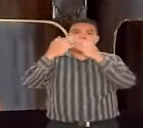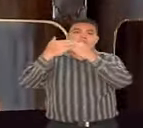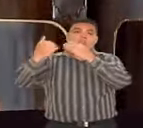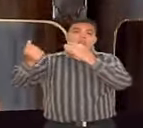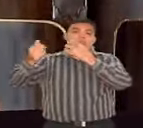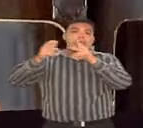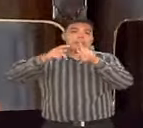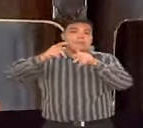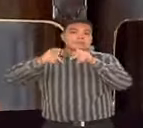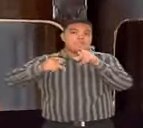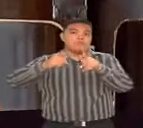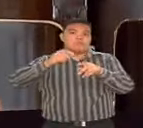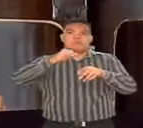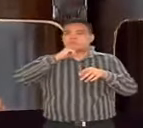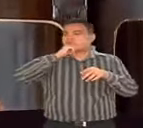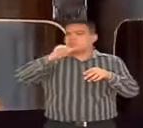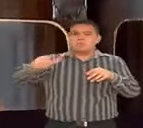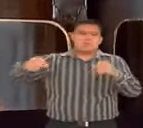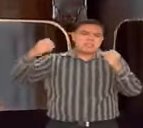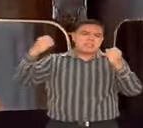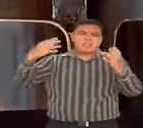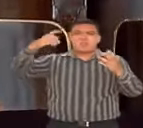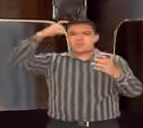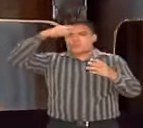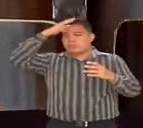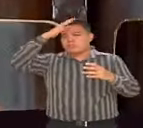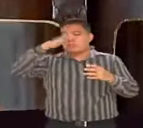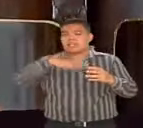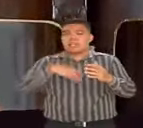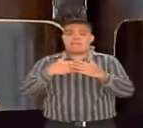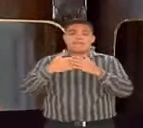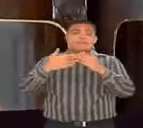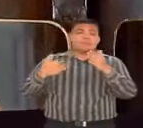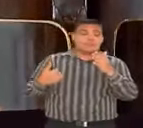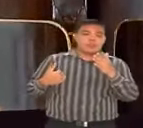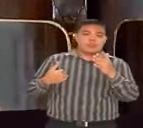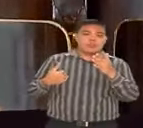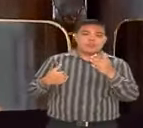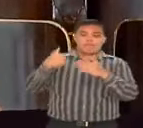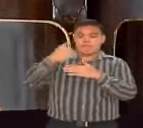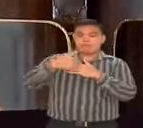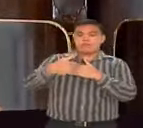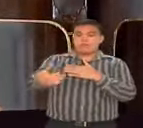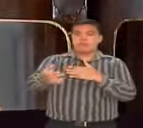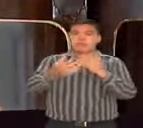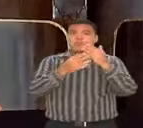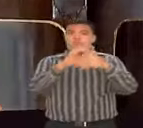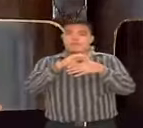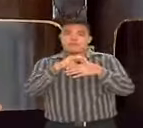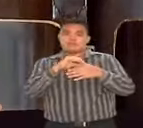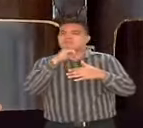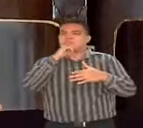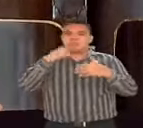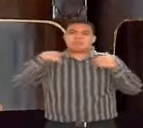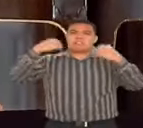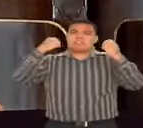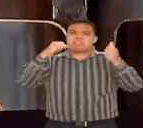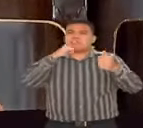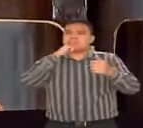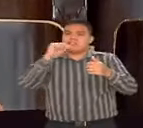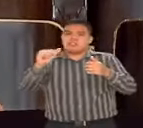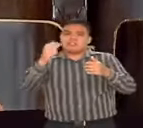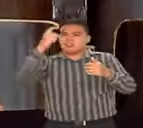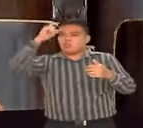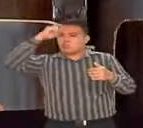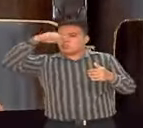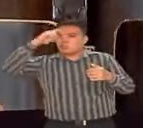brethren, how that not many wise men after the flesh, not many mighty, not many noble are called, but